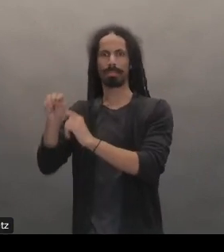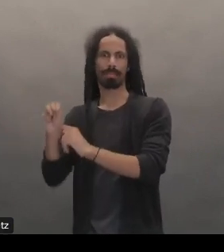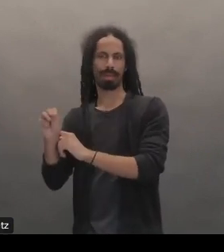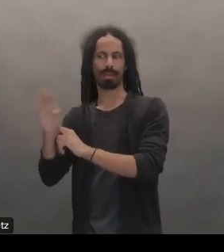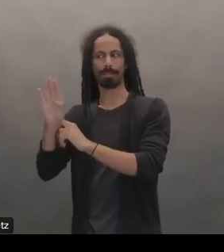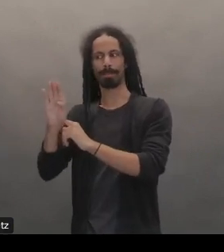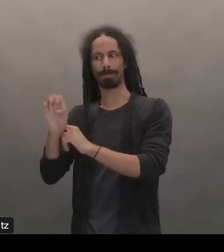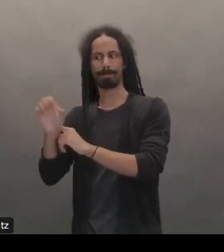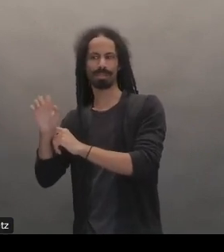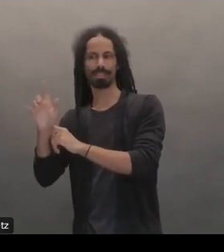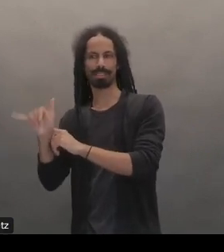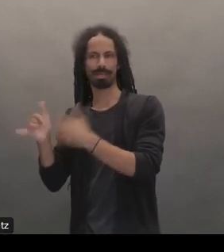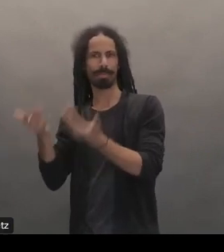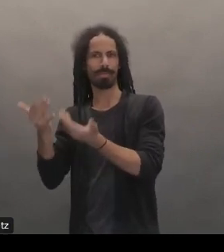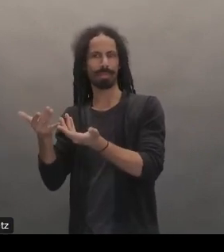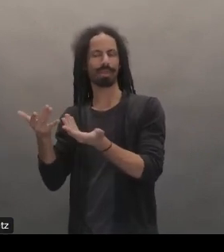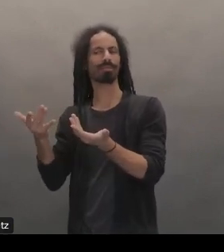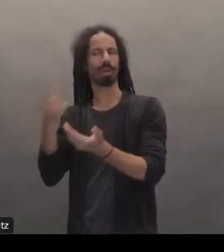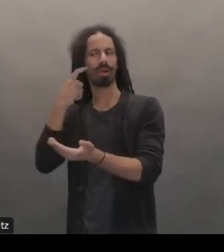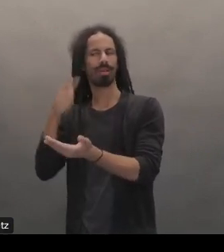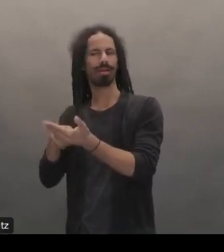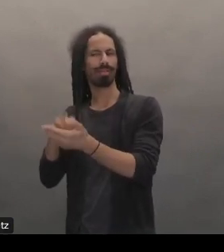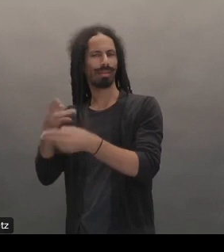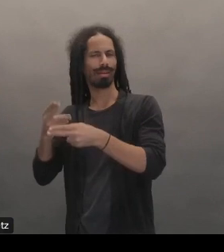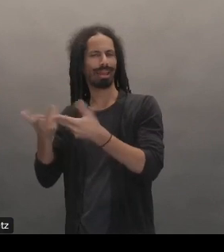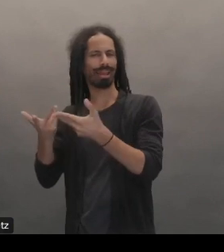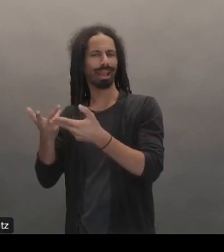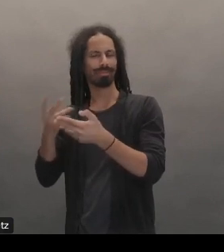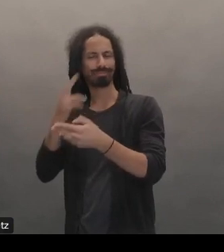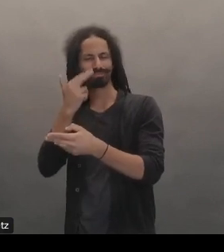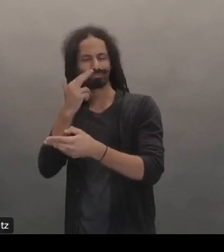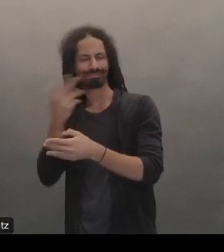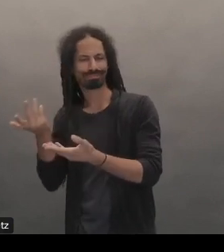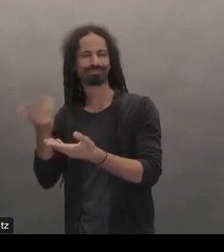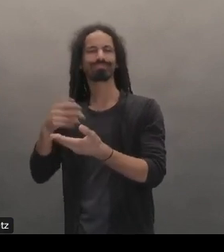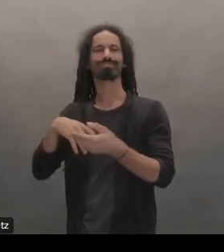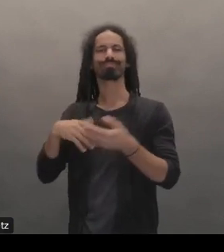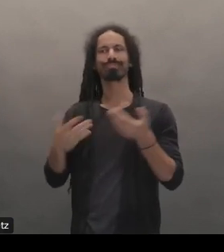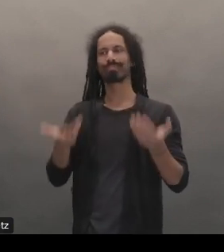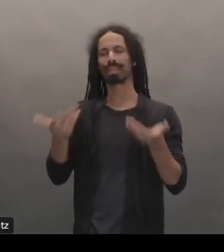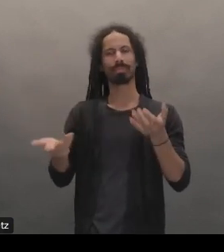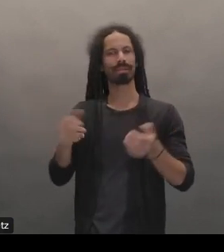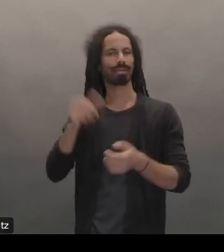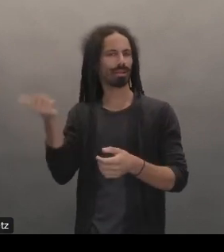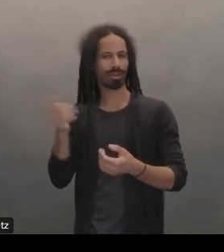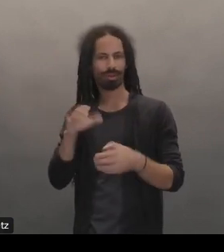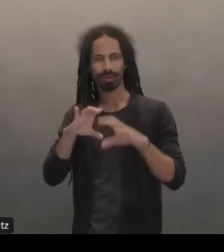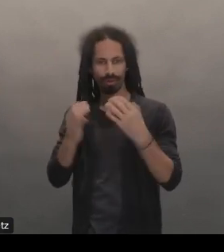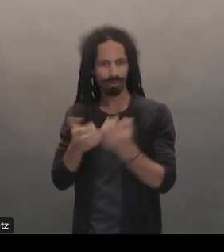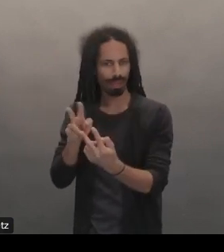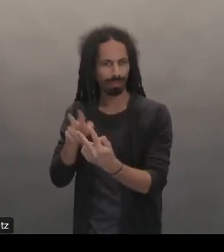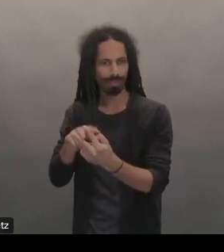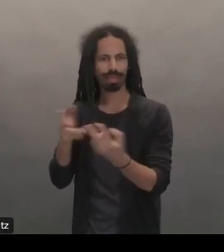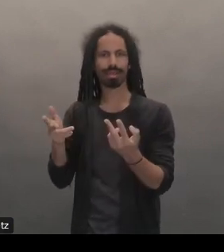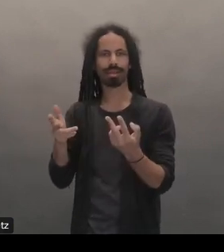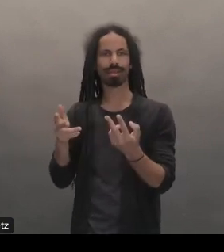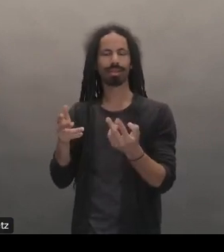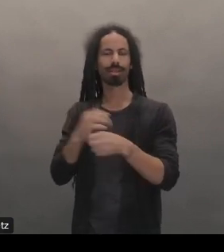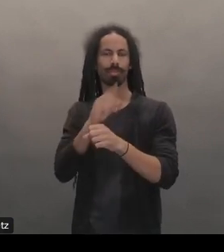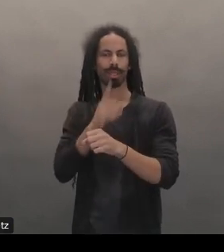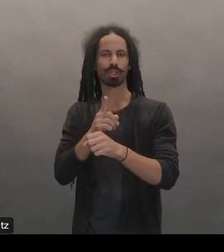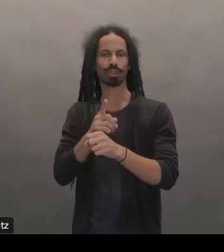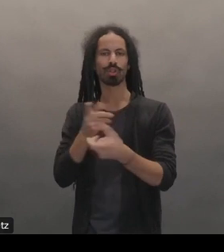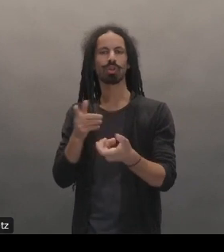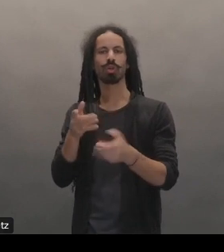names, that's great. Maybe there were 3 authors, right? You and 2 of your classmates, for example. You put an and before the